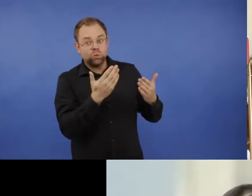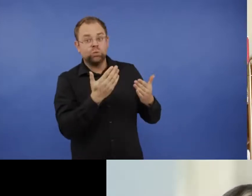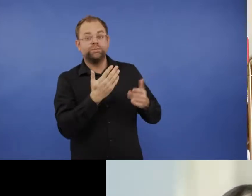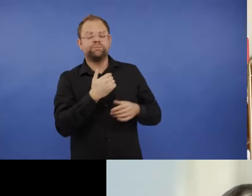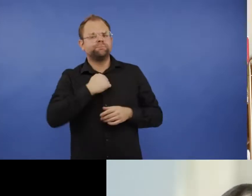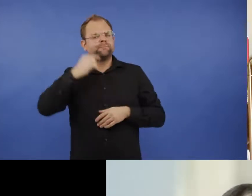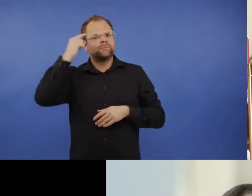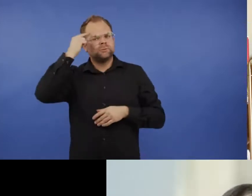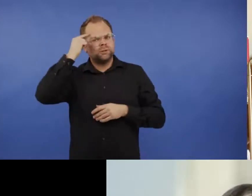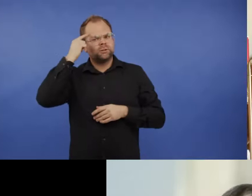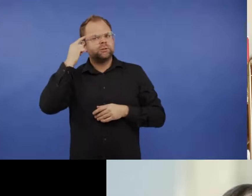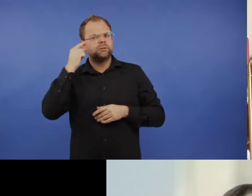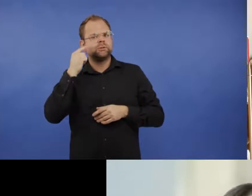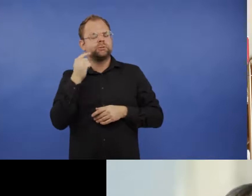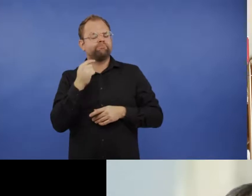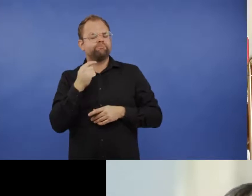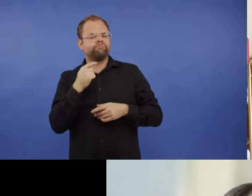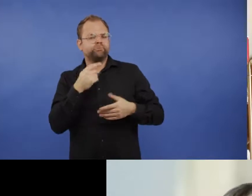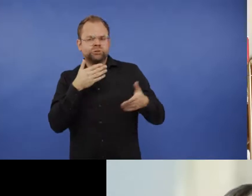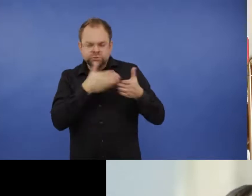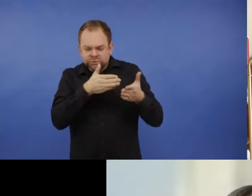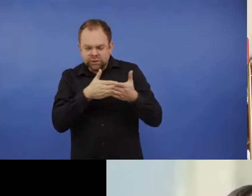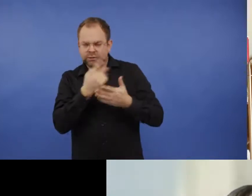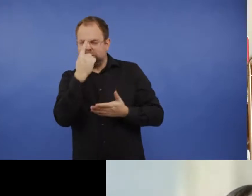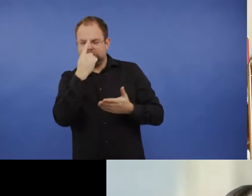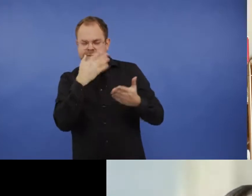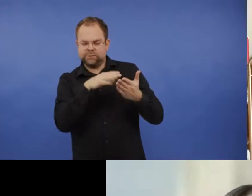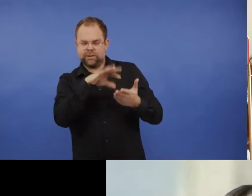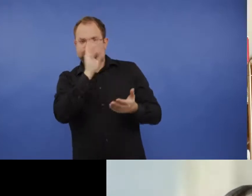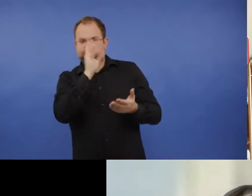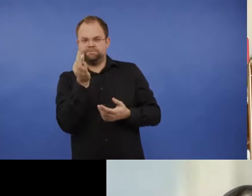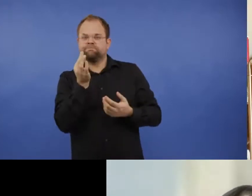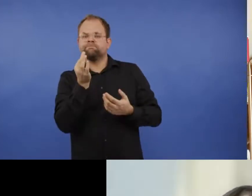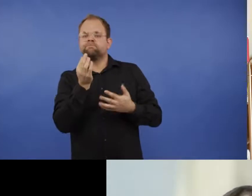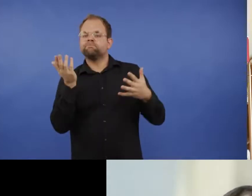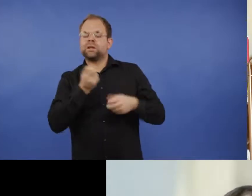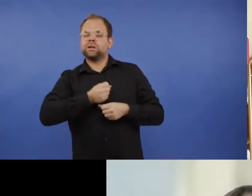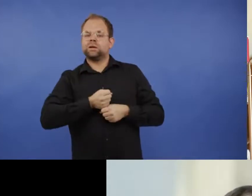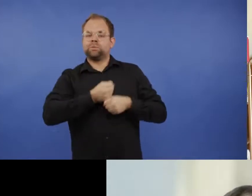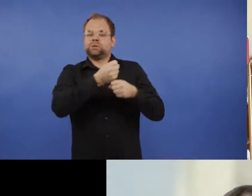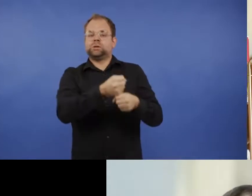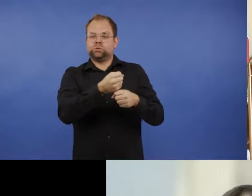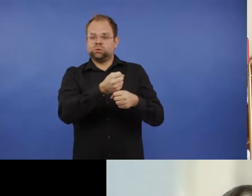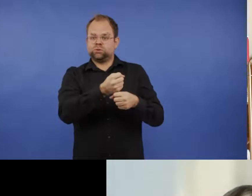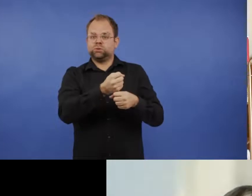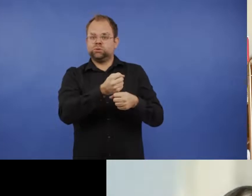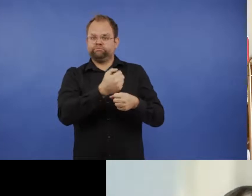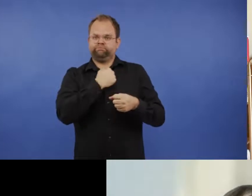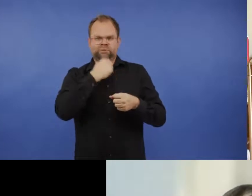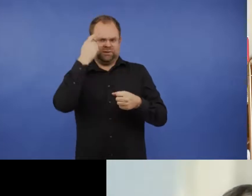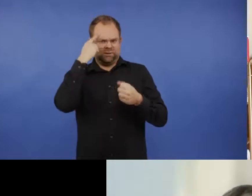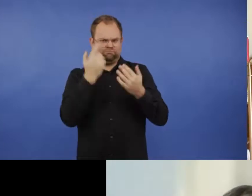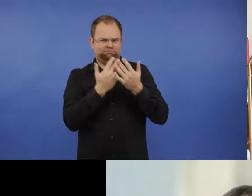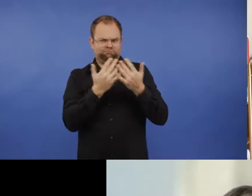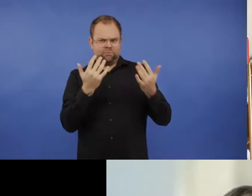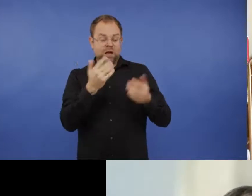or a family member of an individual who has a disability is invited to be part of a process or